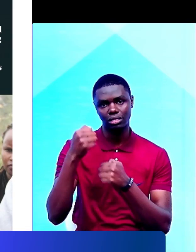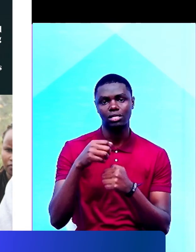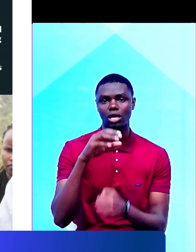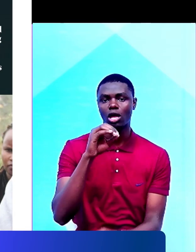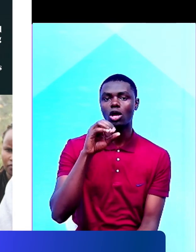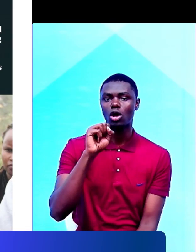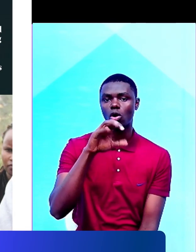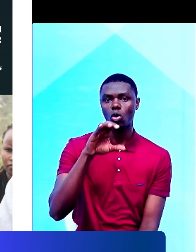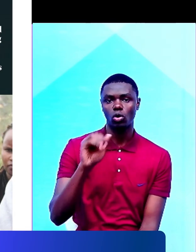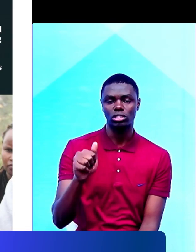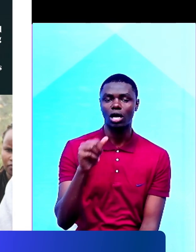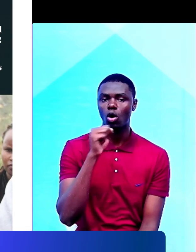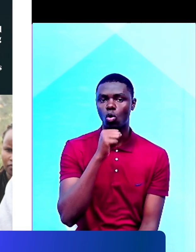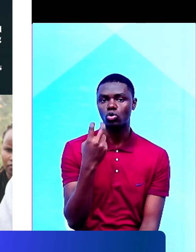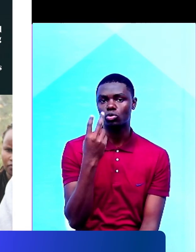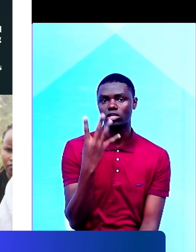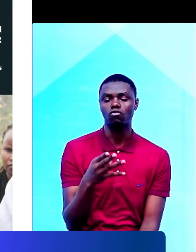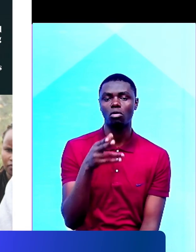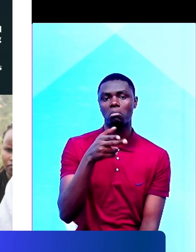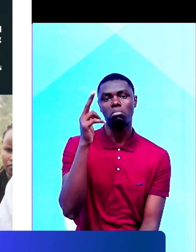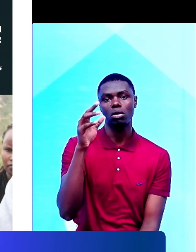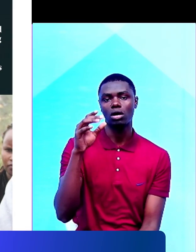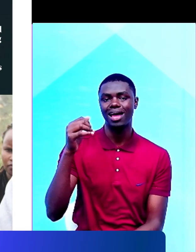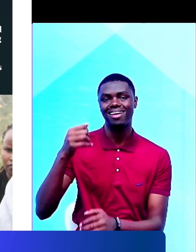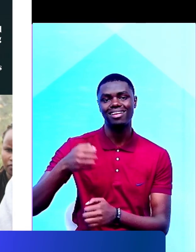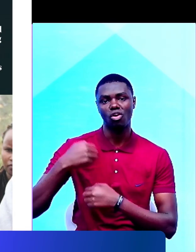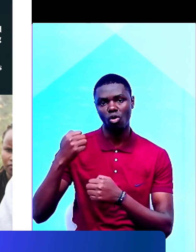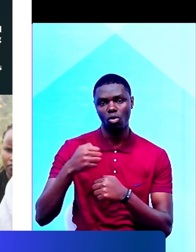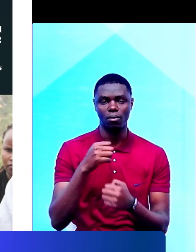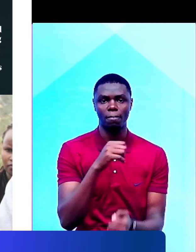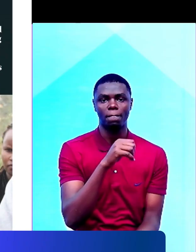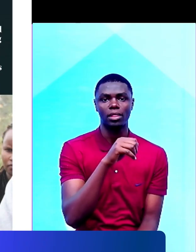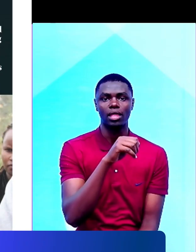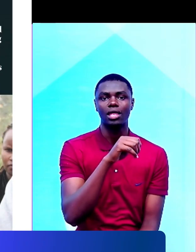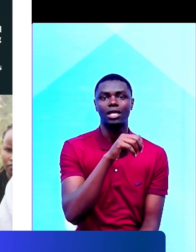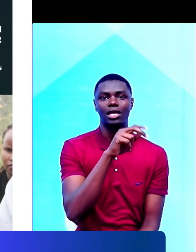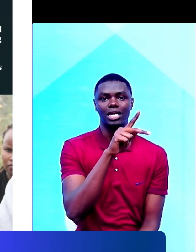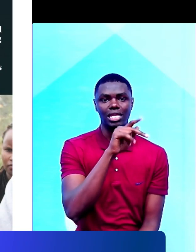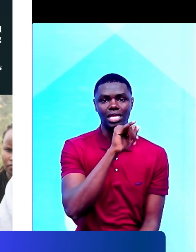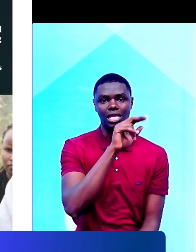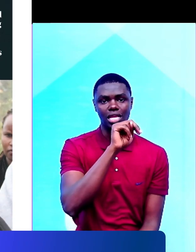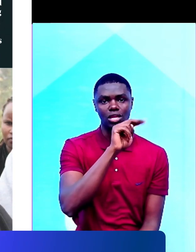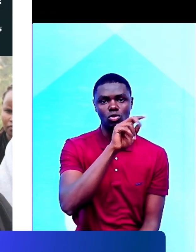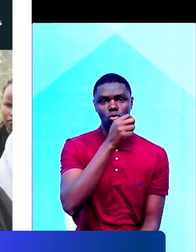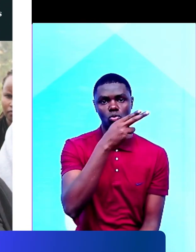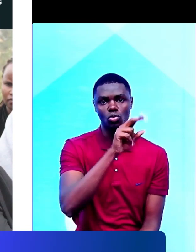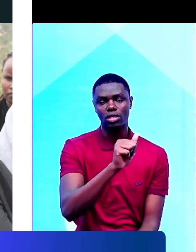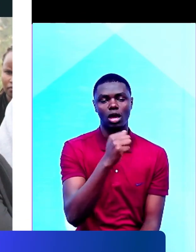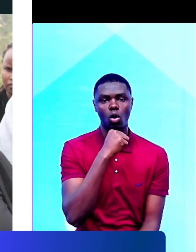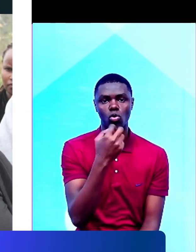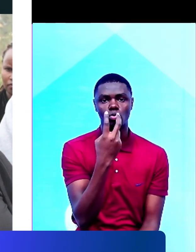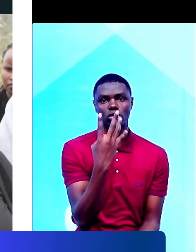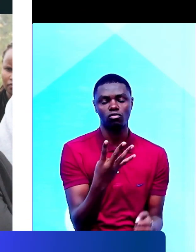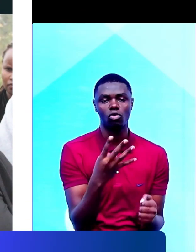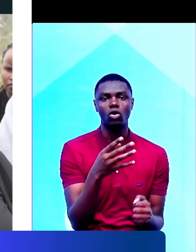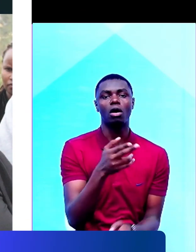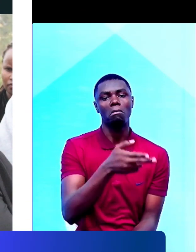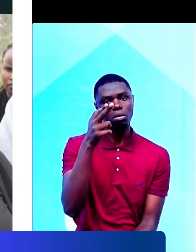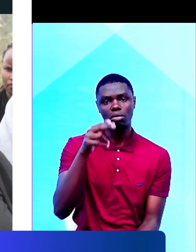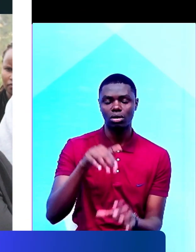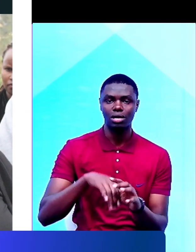Oscar, 24-year-old, shot dead in Ngong. Jos Pat Kinuthia, 24-year-old, shot dead in